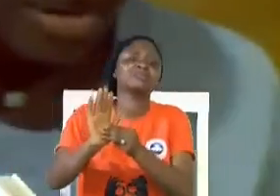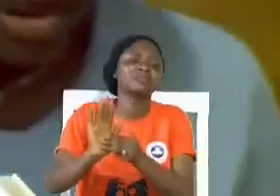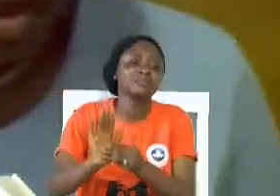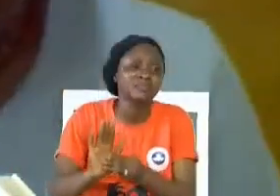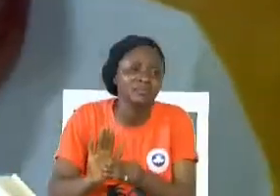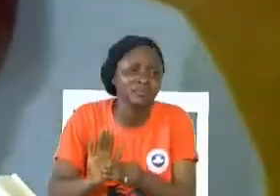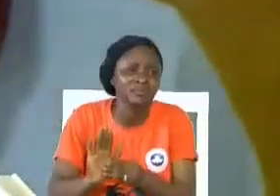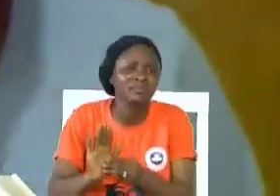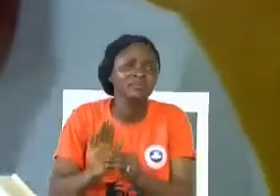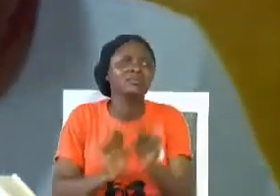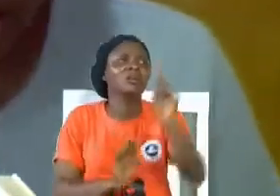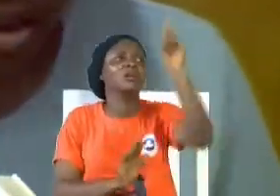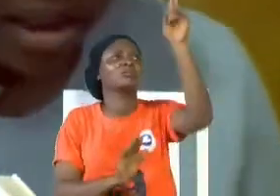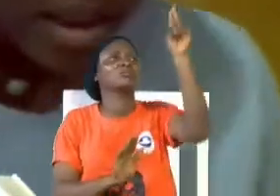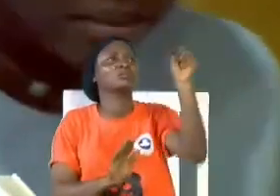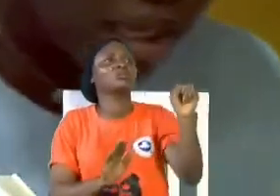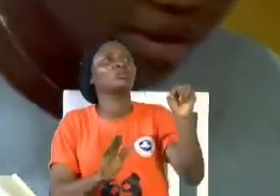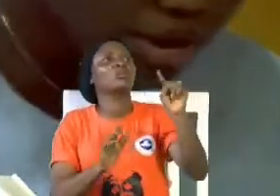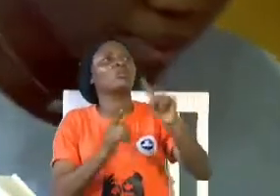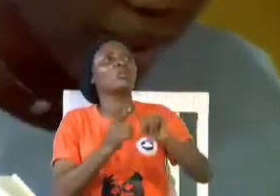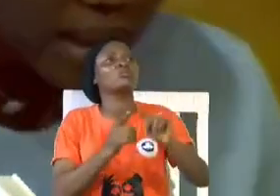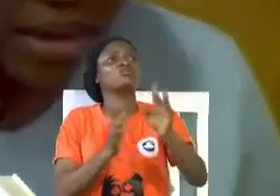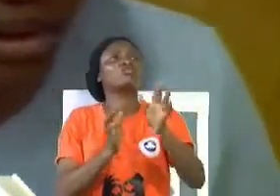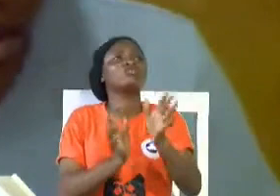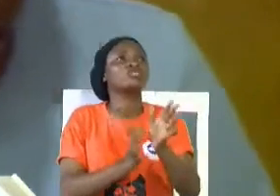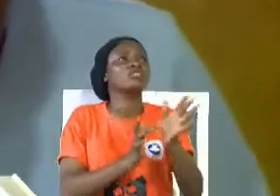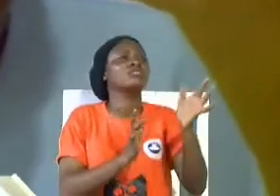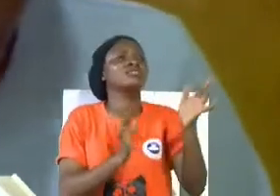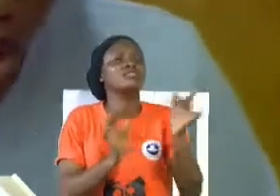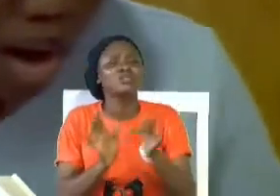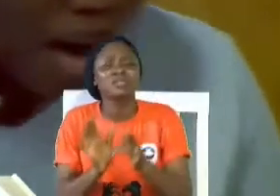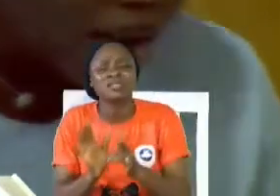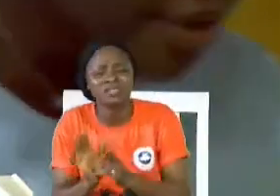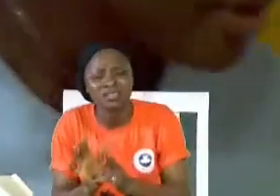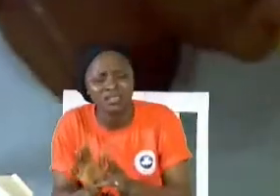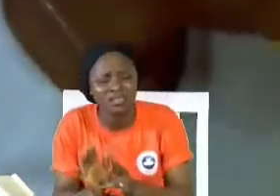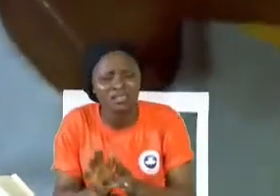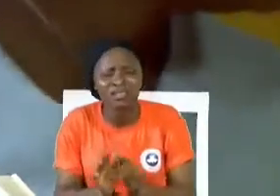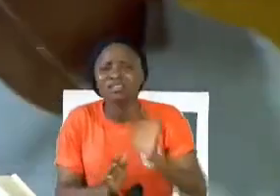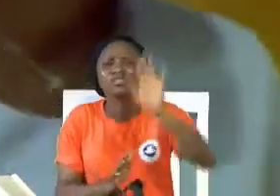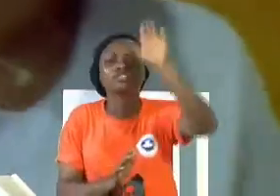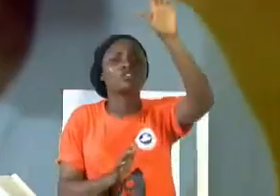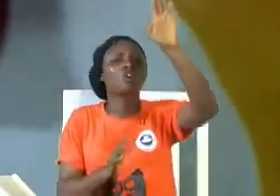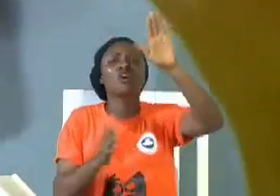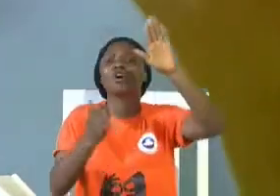unto Jesus. Be all glory,